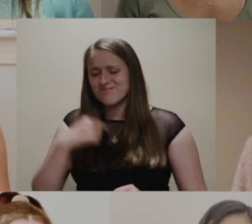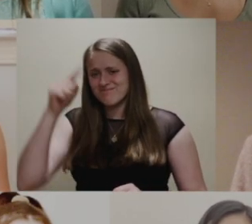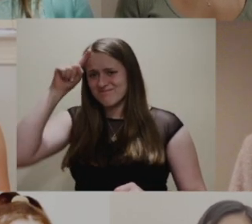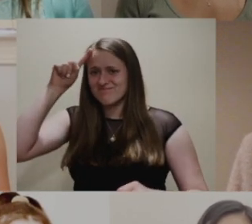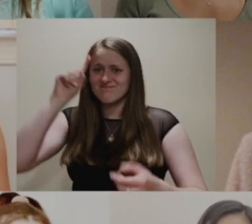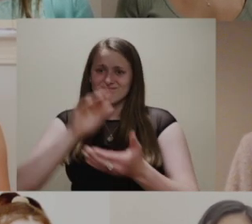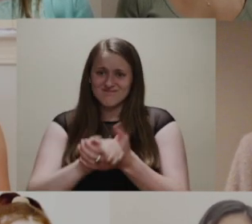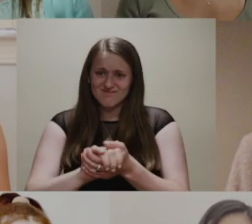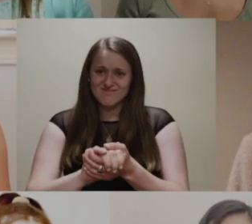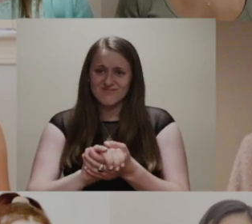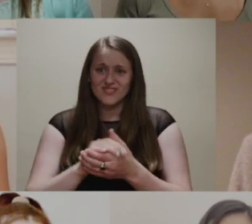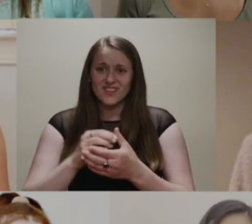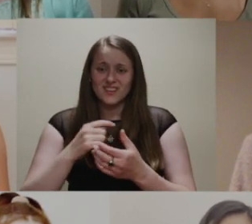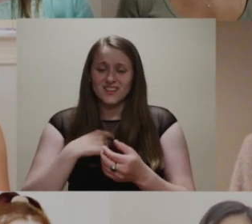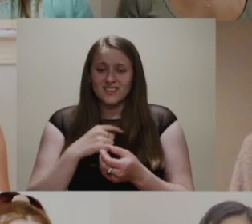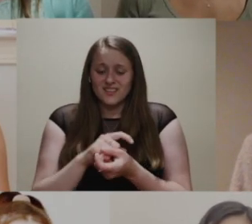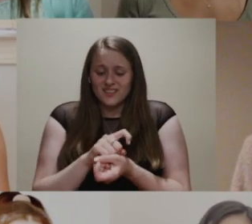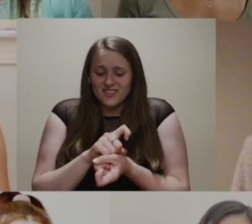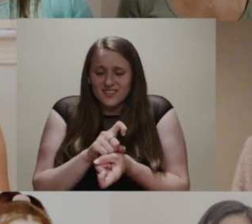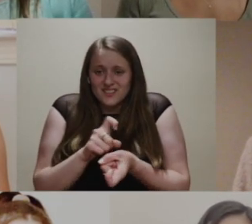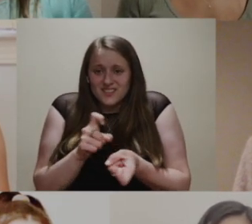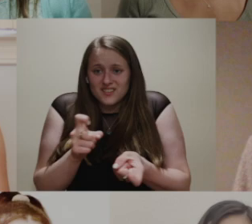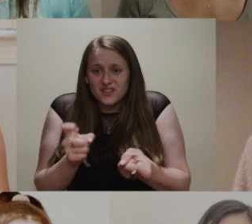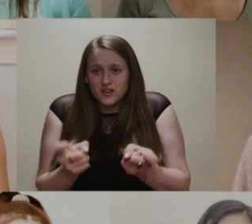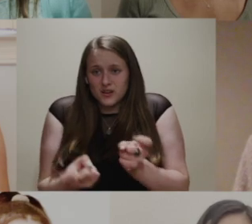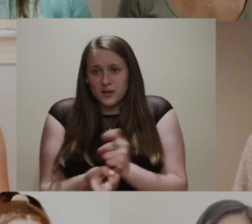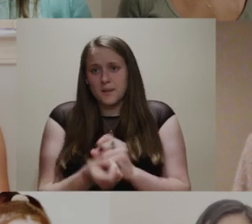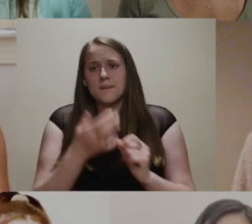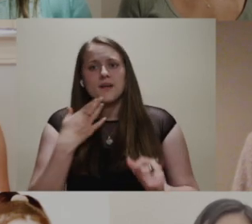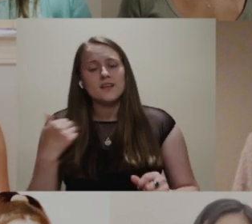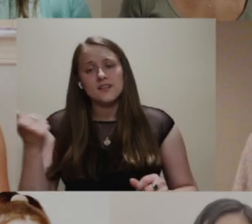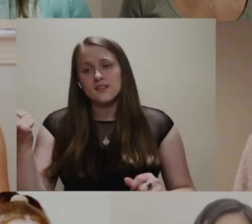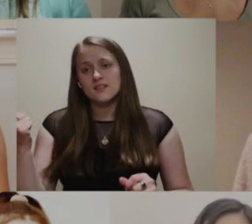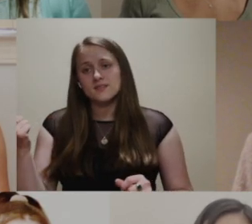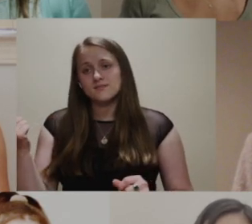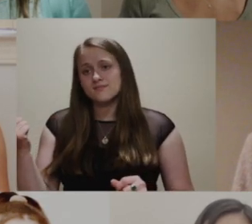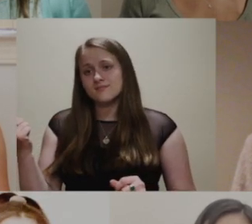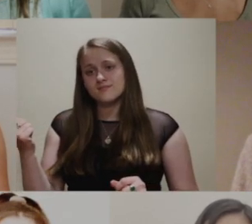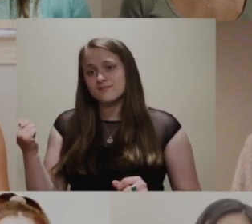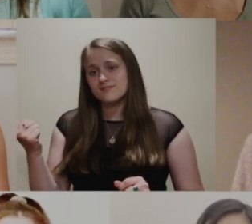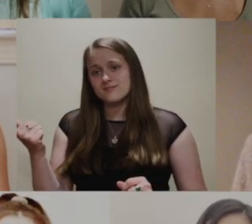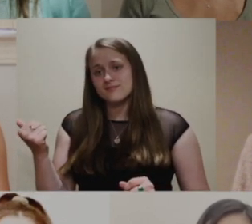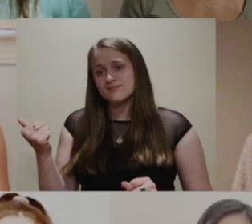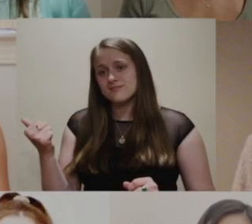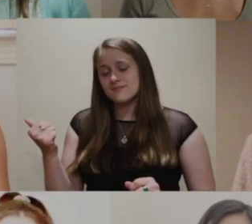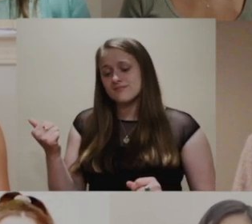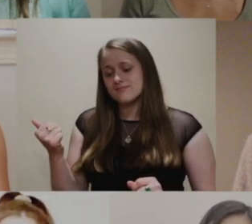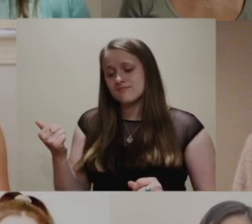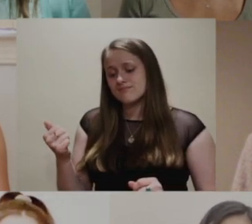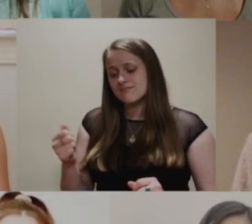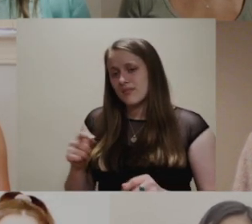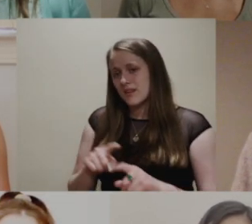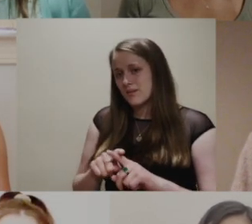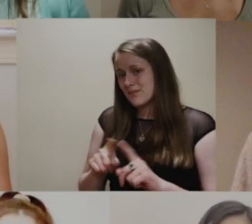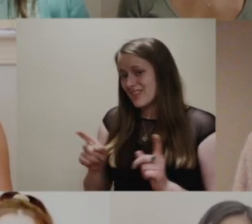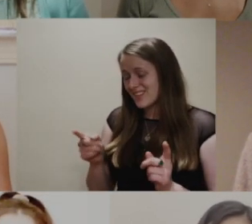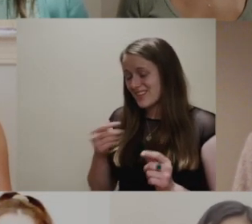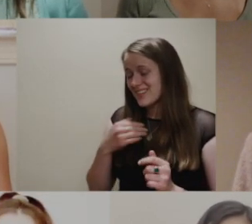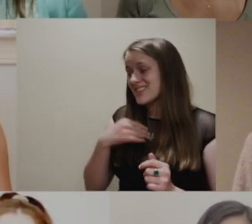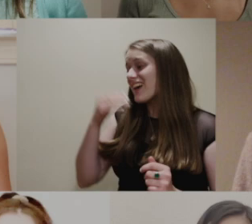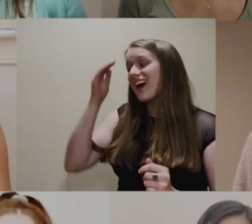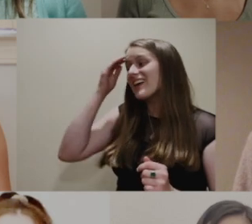do believe I have been changed For the better And